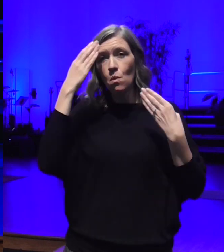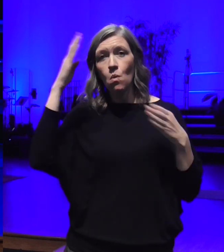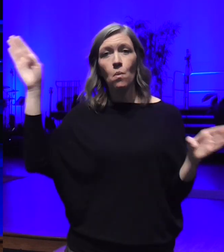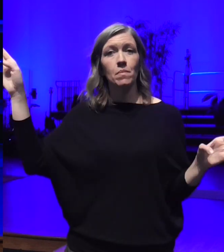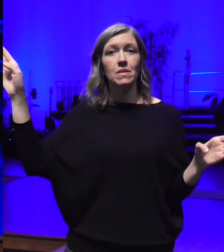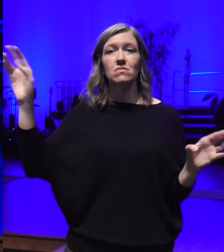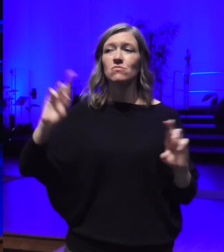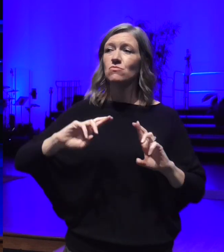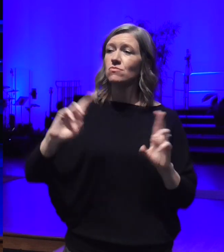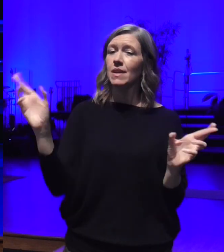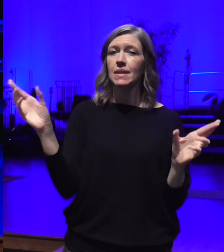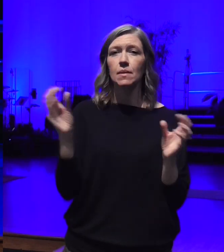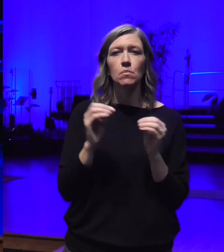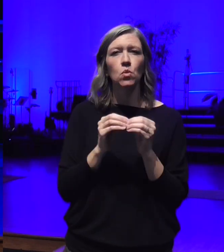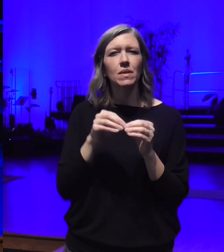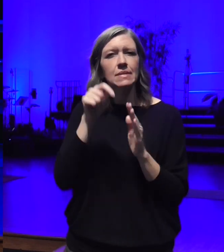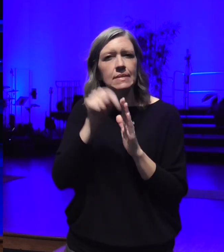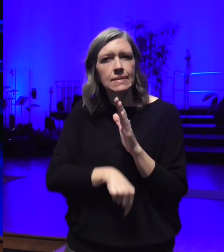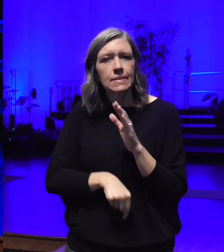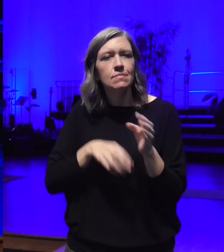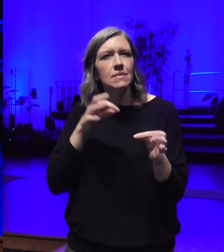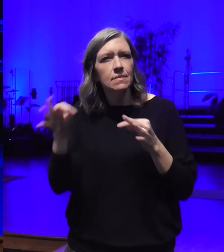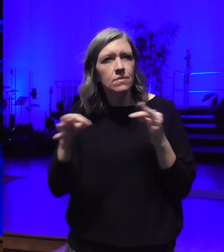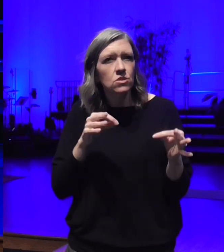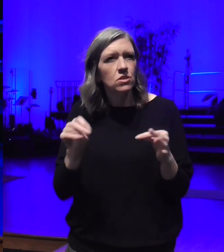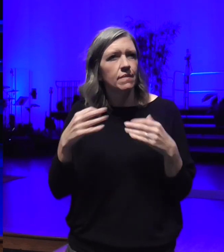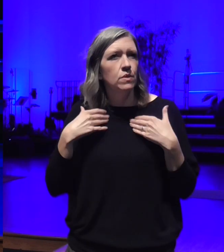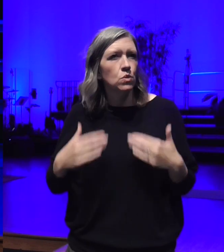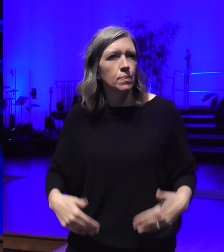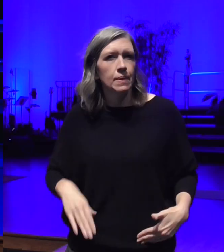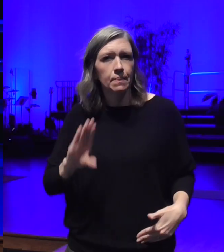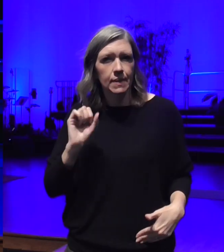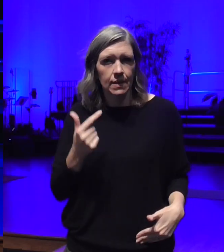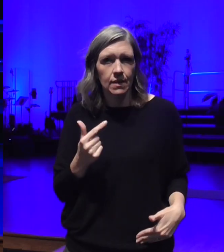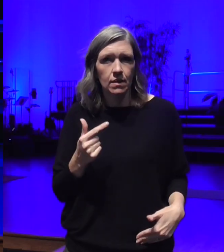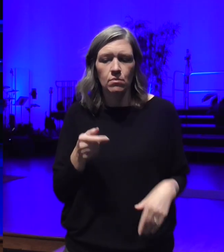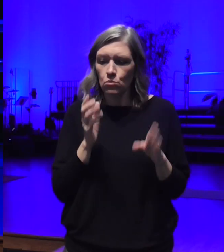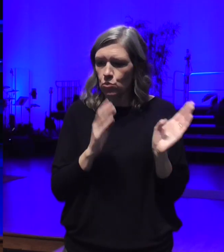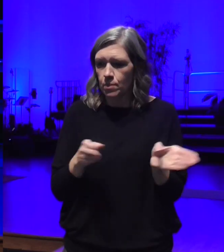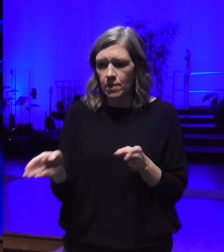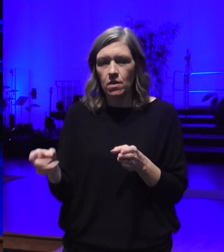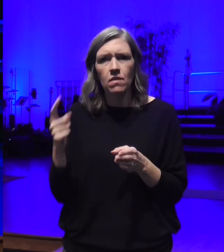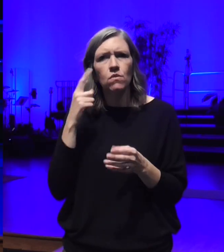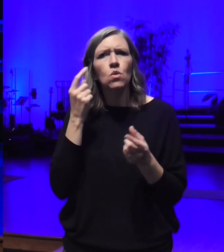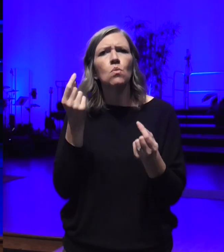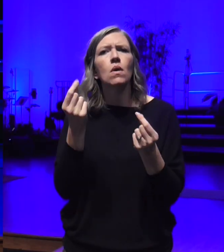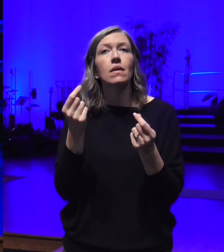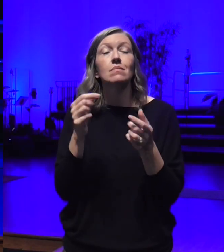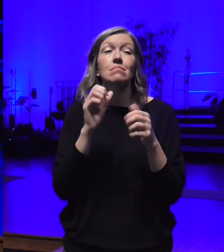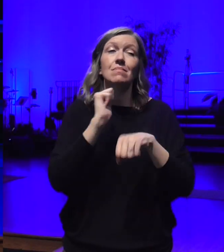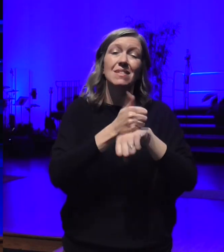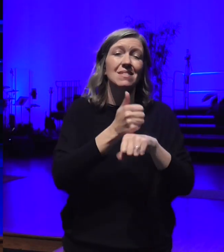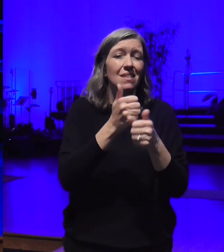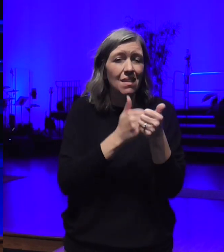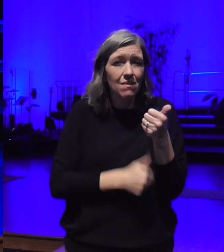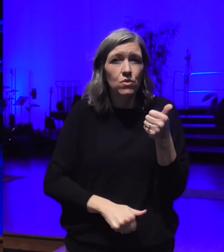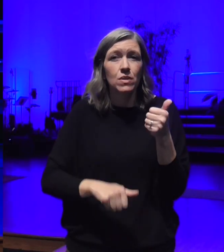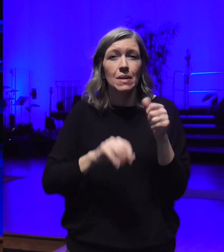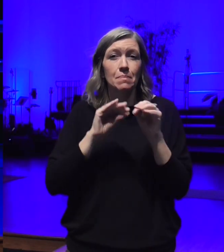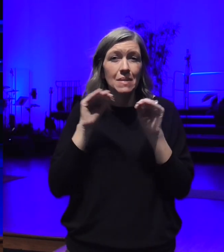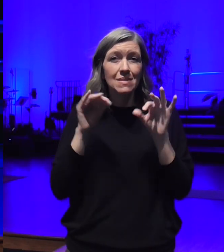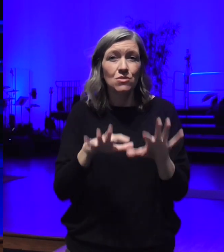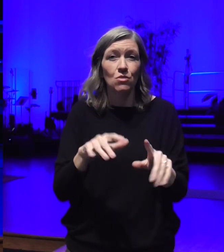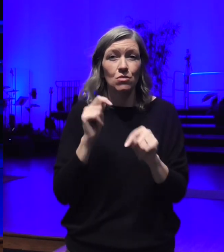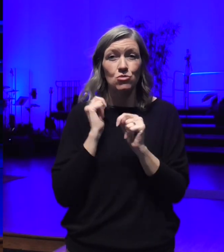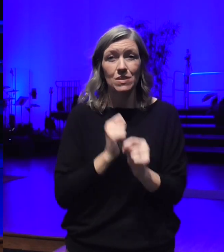with our expanded definition of what we human beings are, and to prepare ourselves for what, according to every mystical